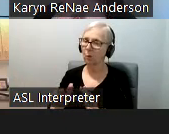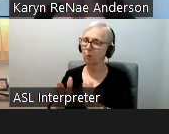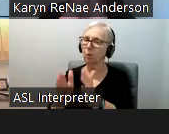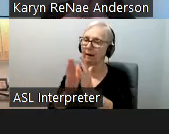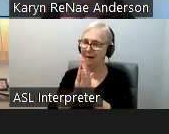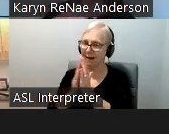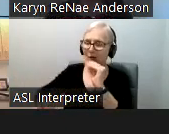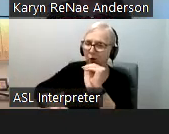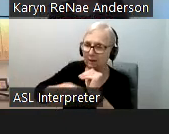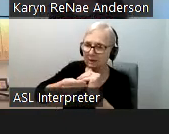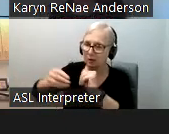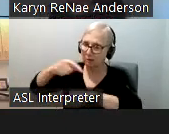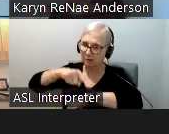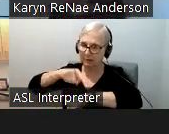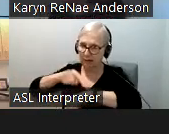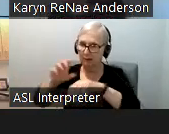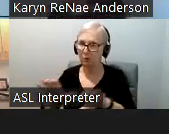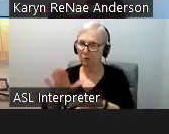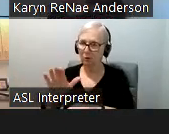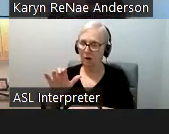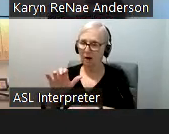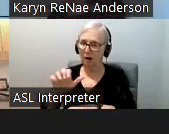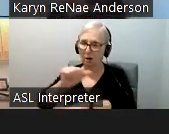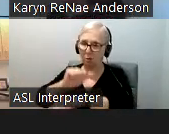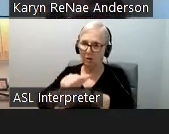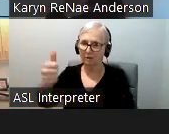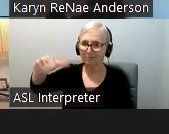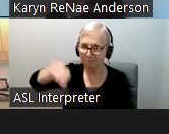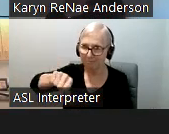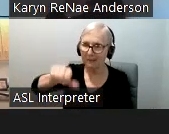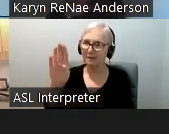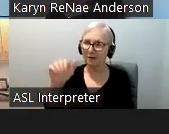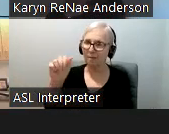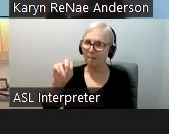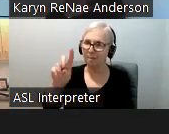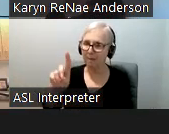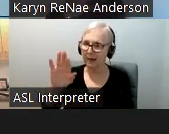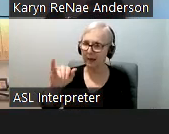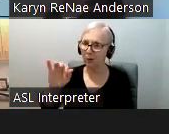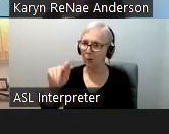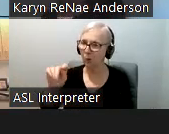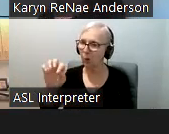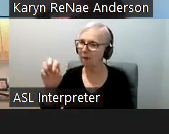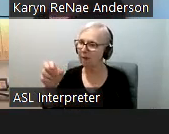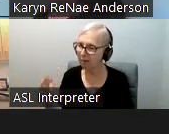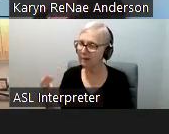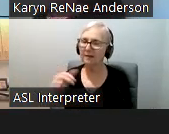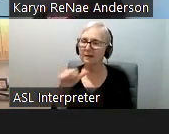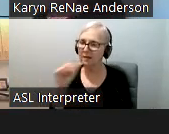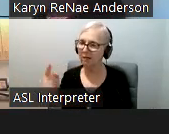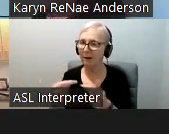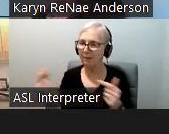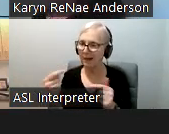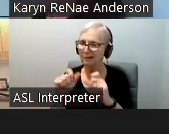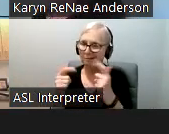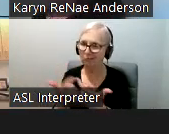additional time to do our work, and we were declined that because of bandwidth. Now we're getting another council. Not that I'm anti-council, it's just that we were